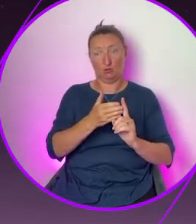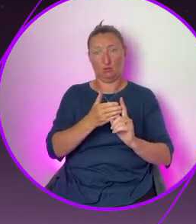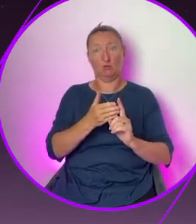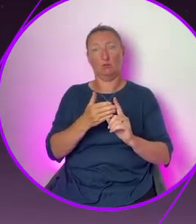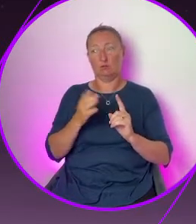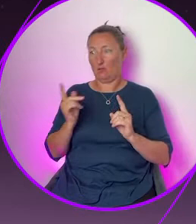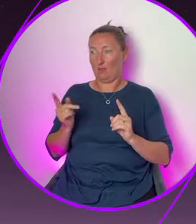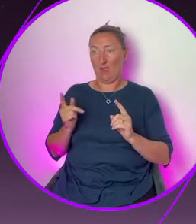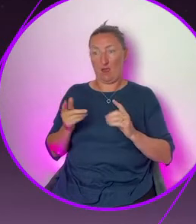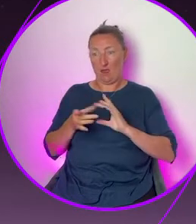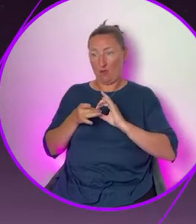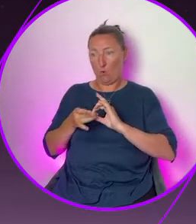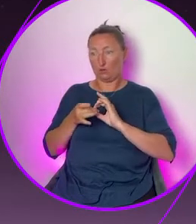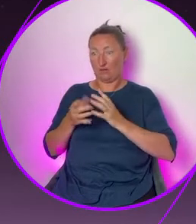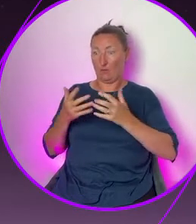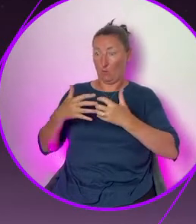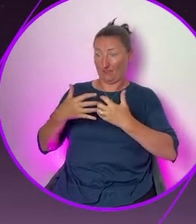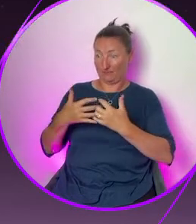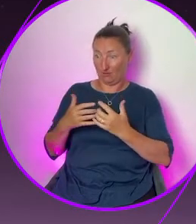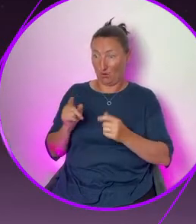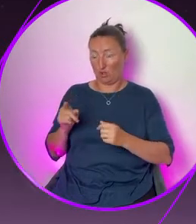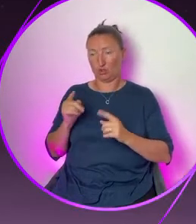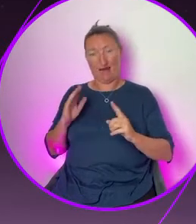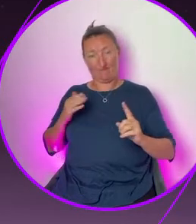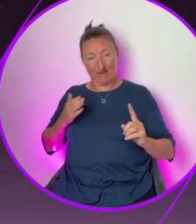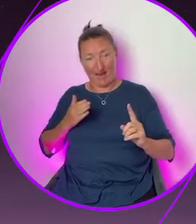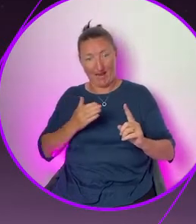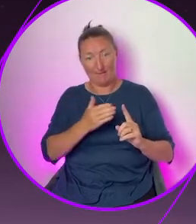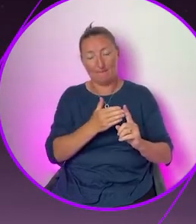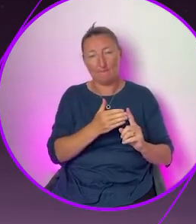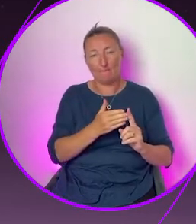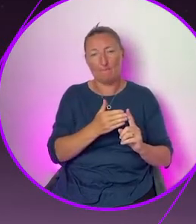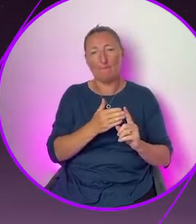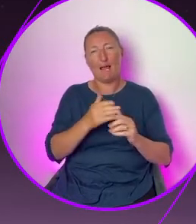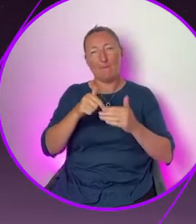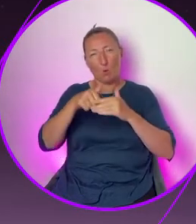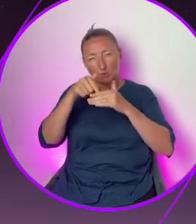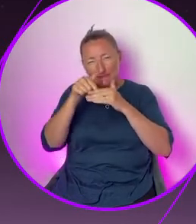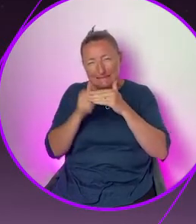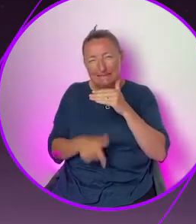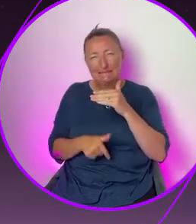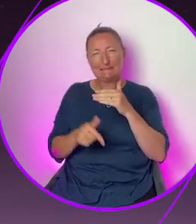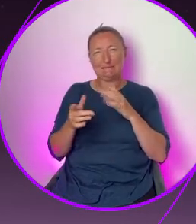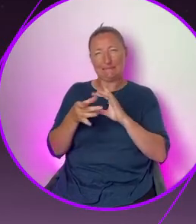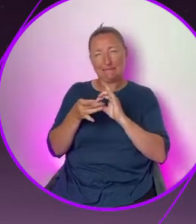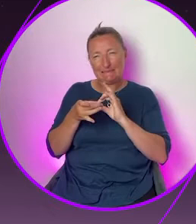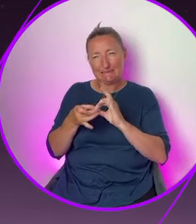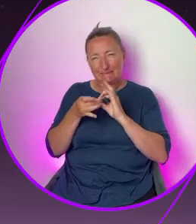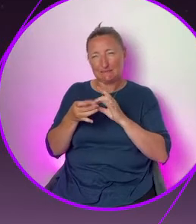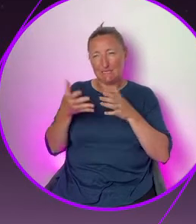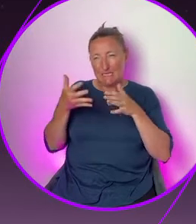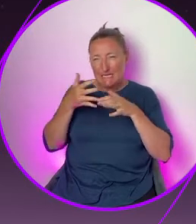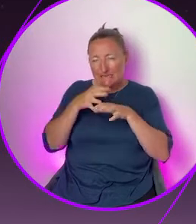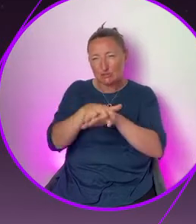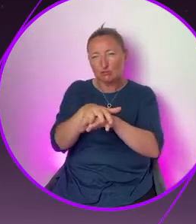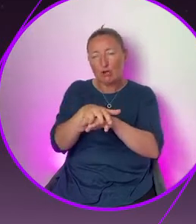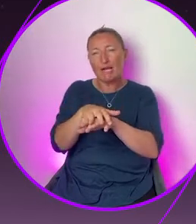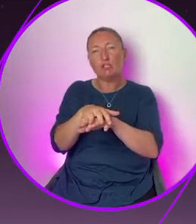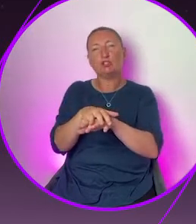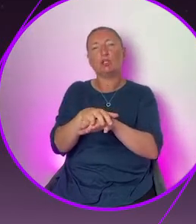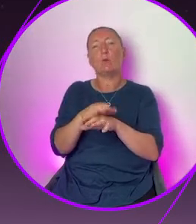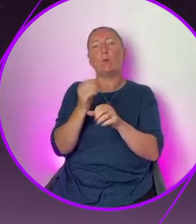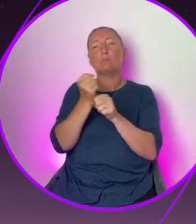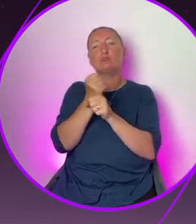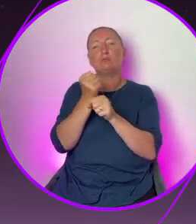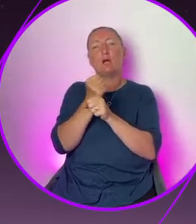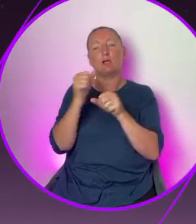with technologies, that would mean sort of deeper integration with these kinds of